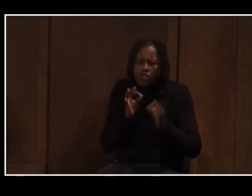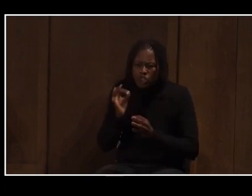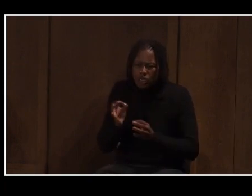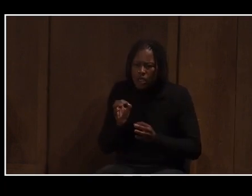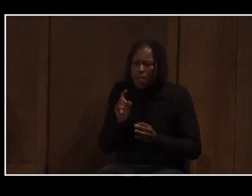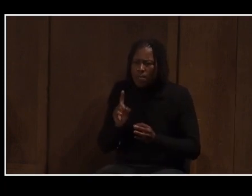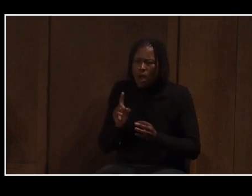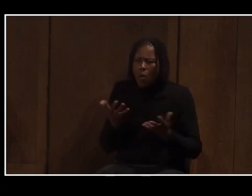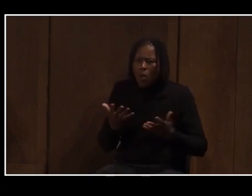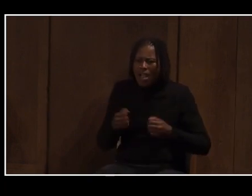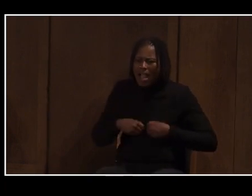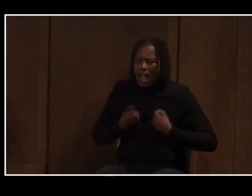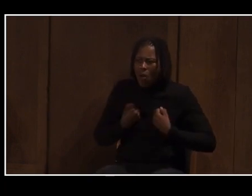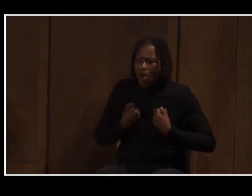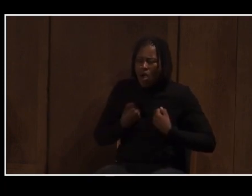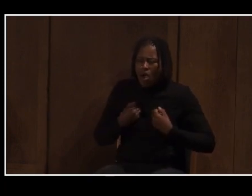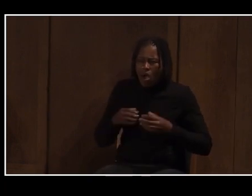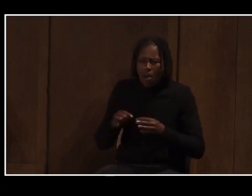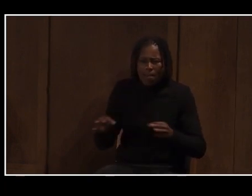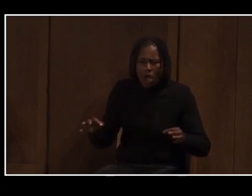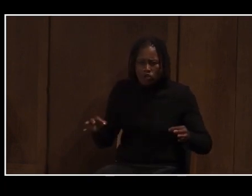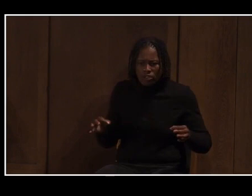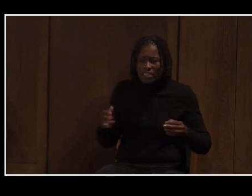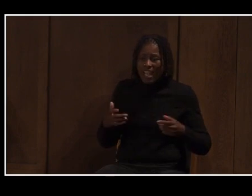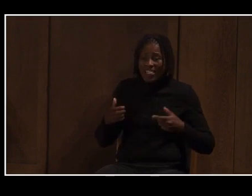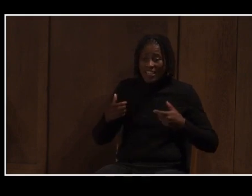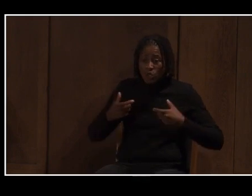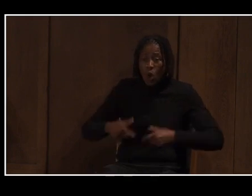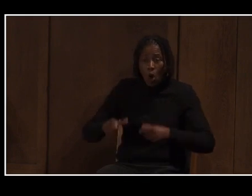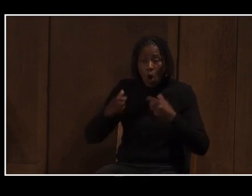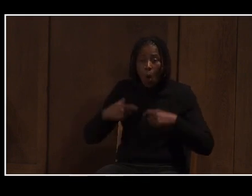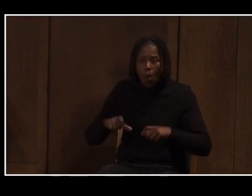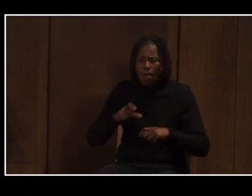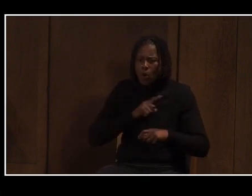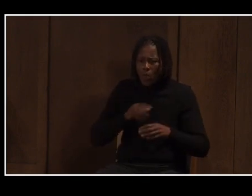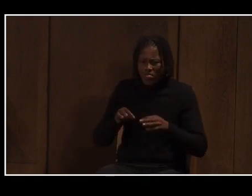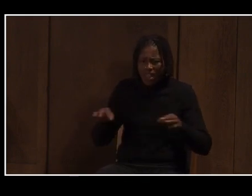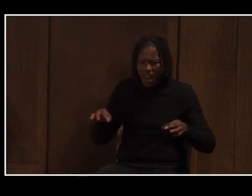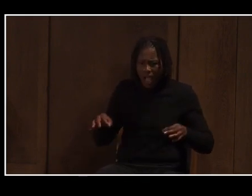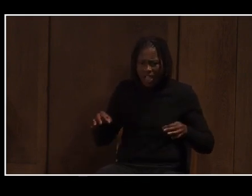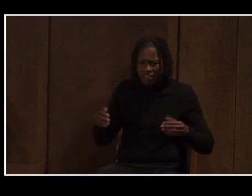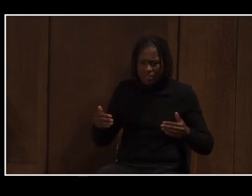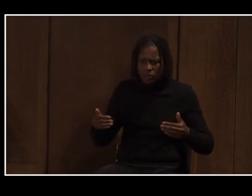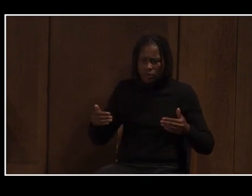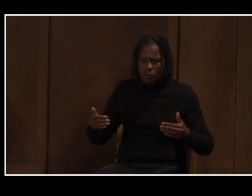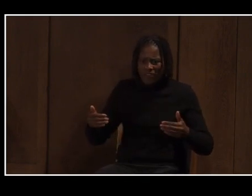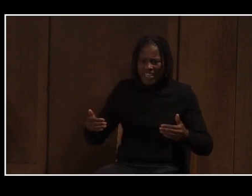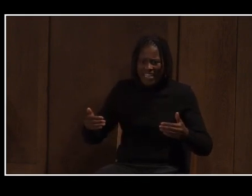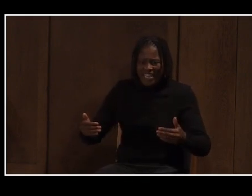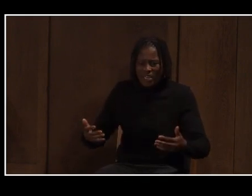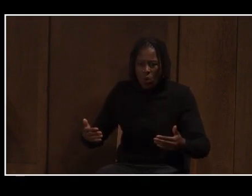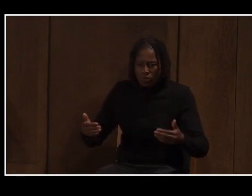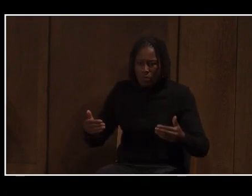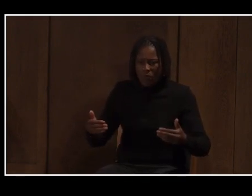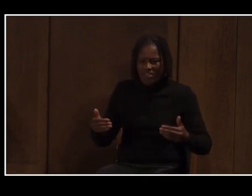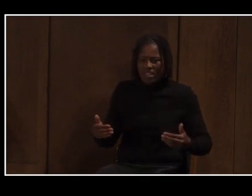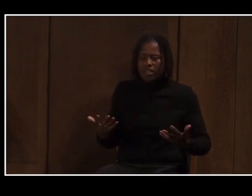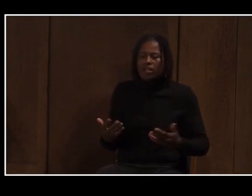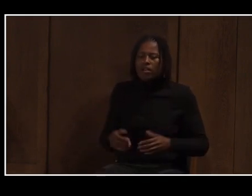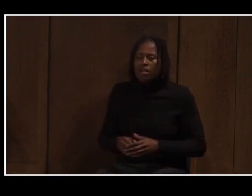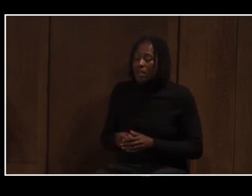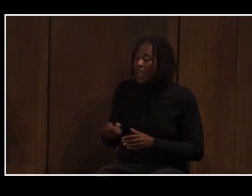conversation, because they're moving the lines. Yeah. And look after yourself. Yes, and look after yourself. Look after